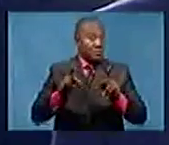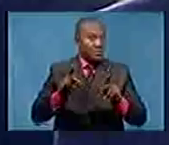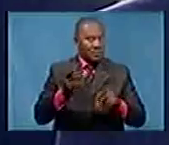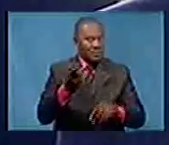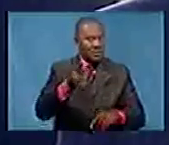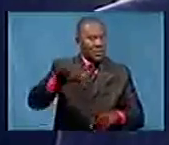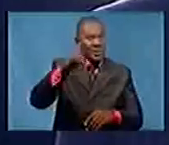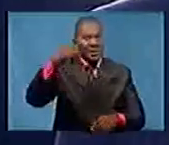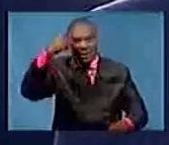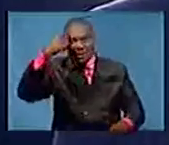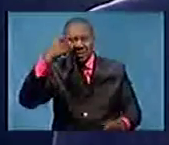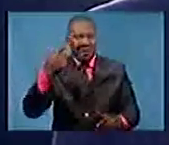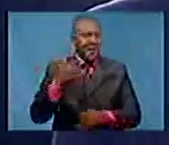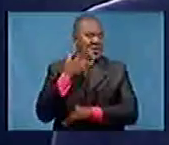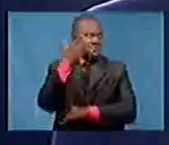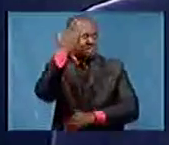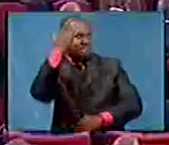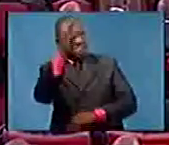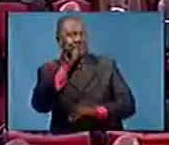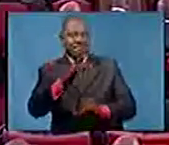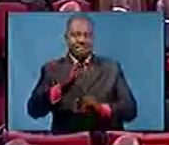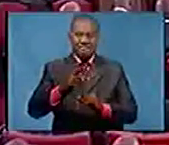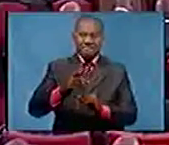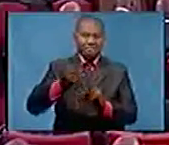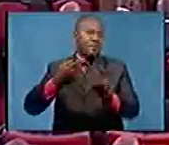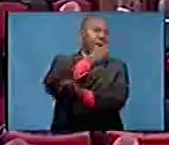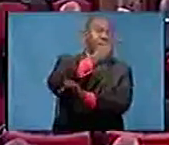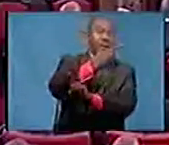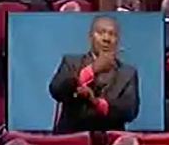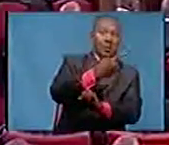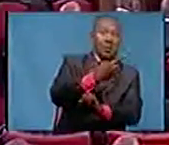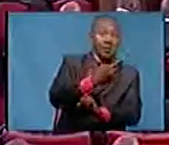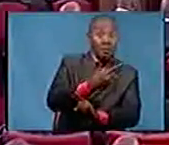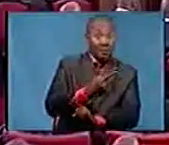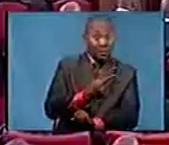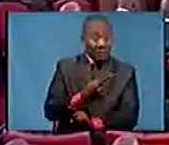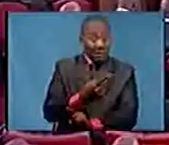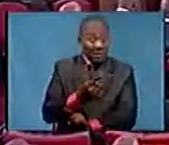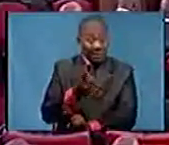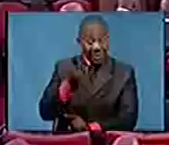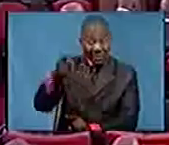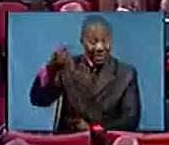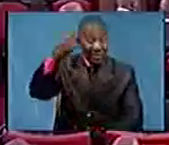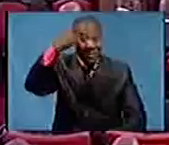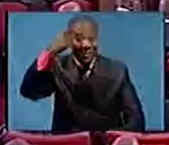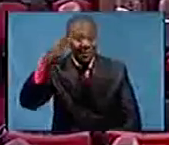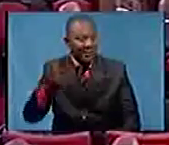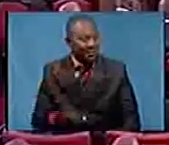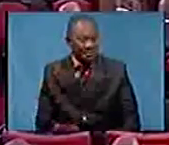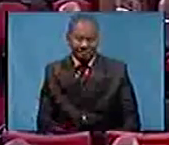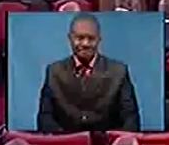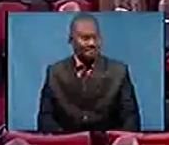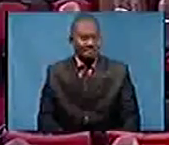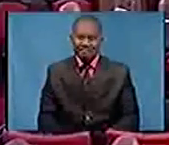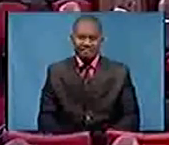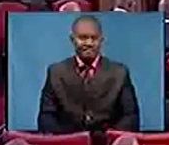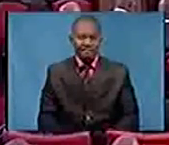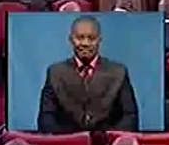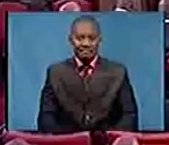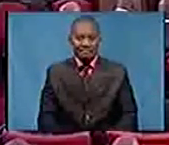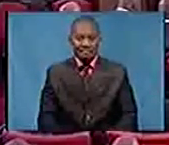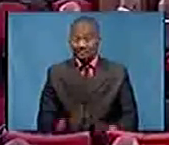can dribble everybody, play political chess with everybody, and get away with it,